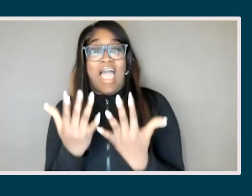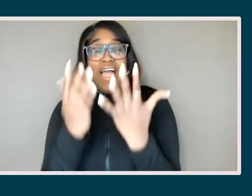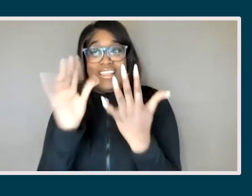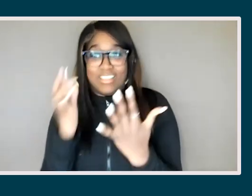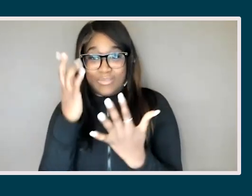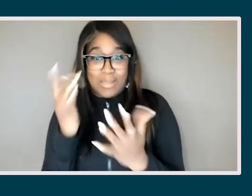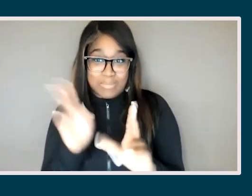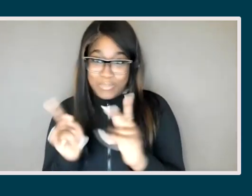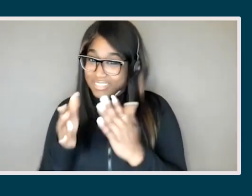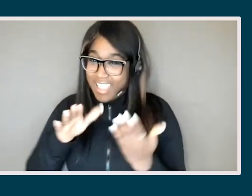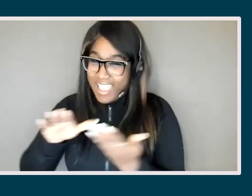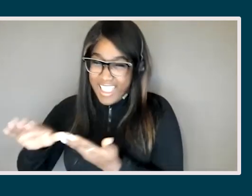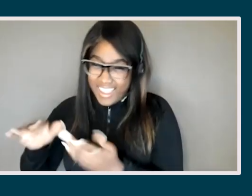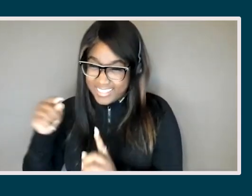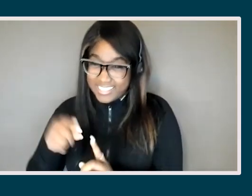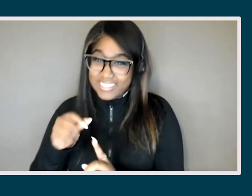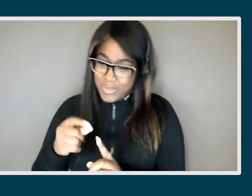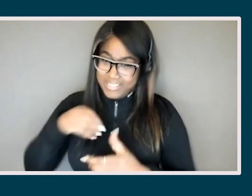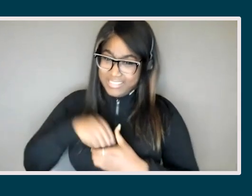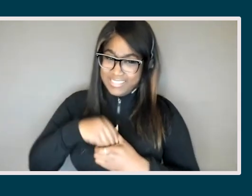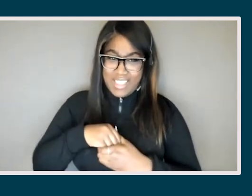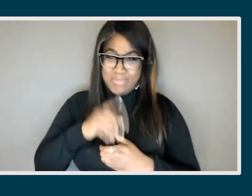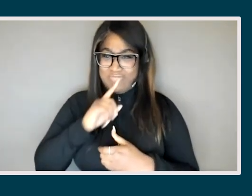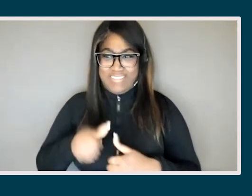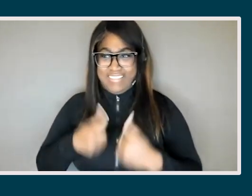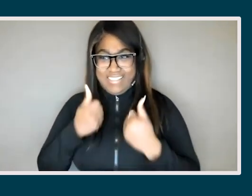So my inner realist just showed up.